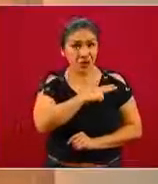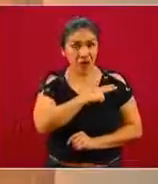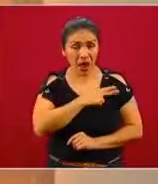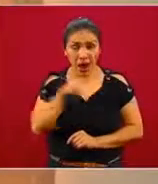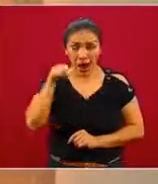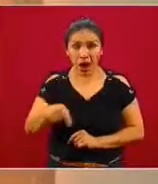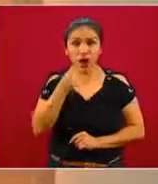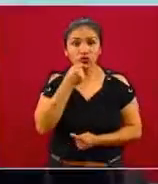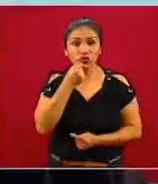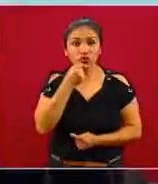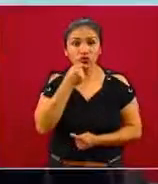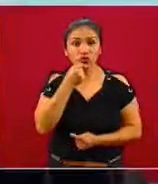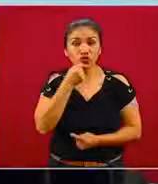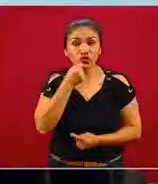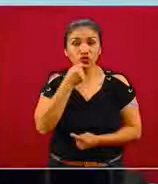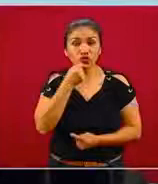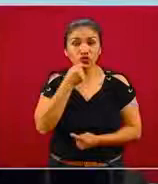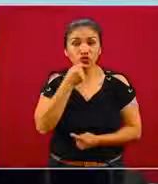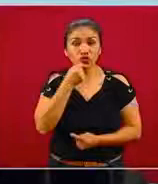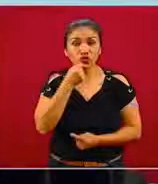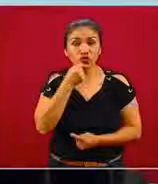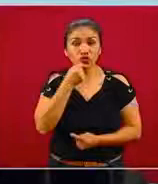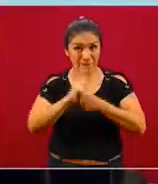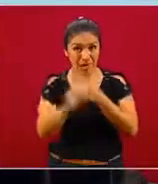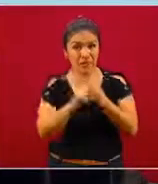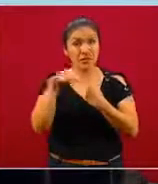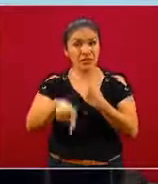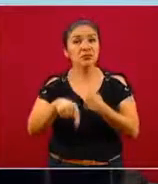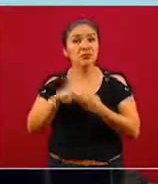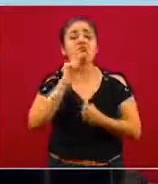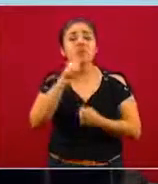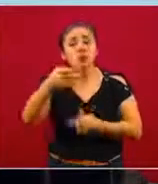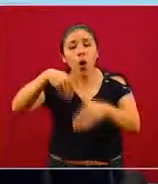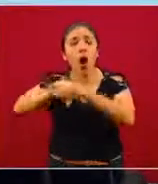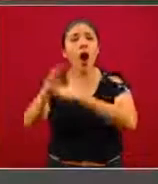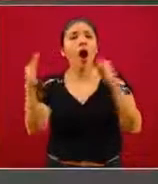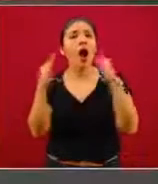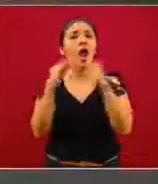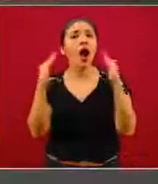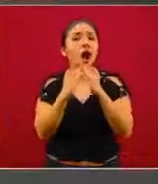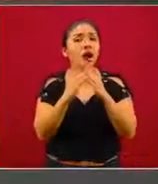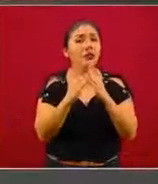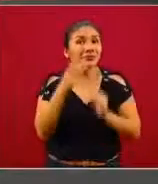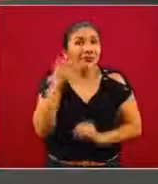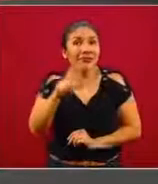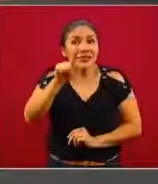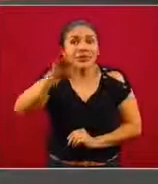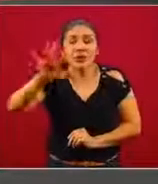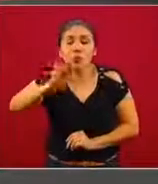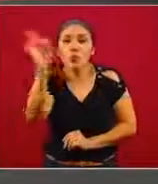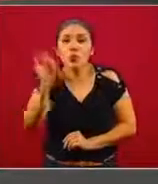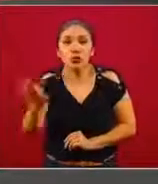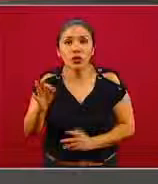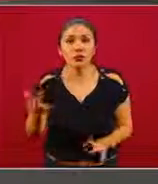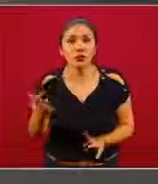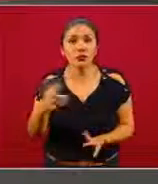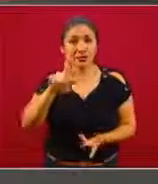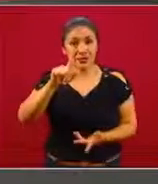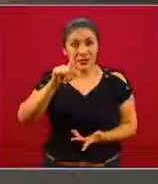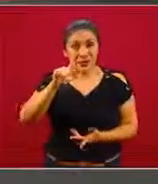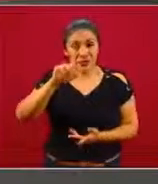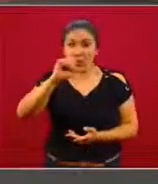75% of the injuries that children sustain in this country are at home. This is a nationwide statistic.